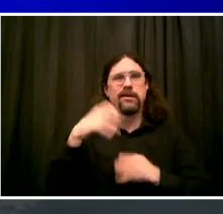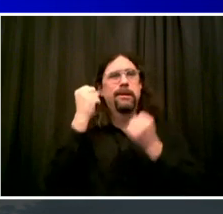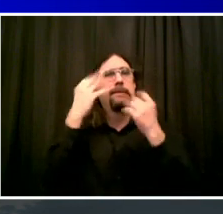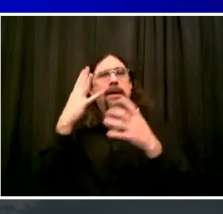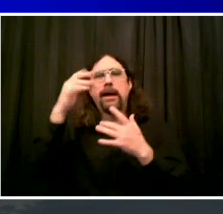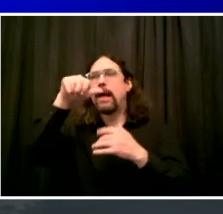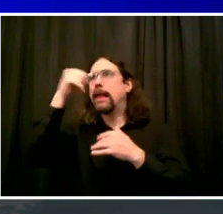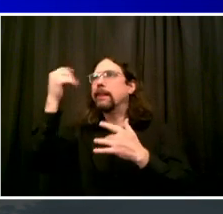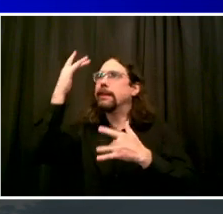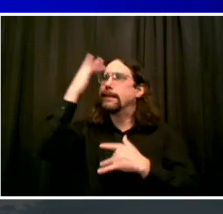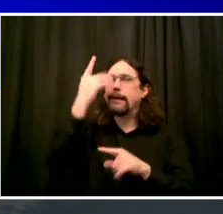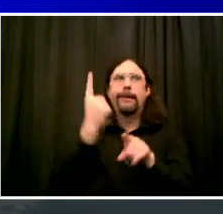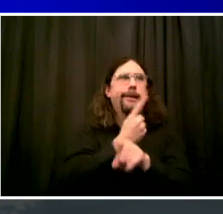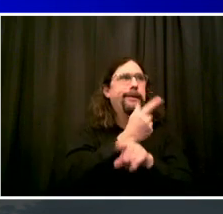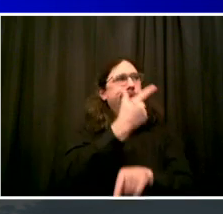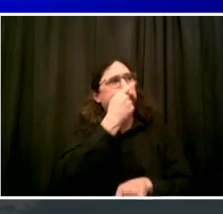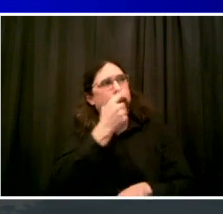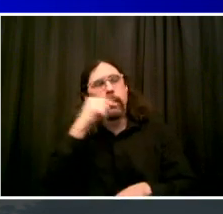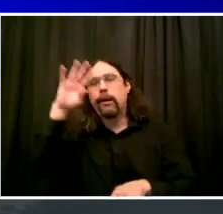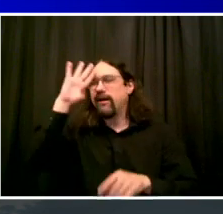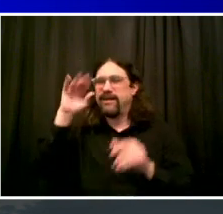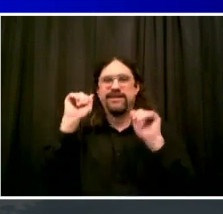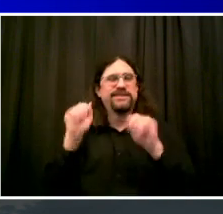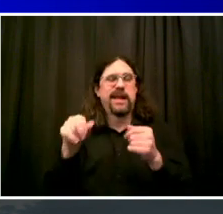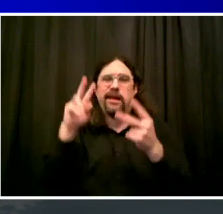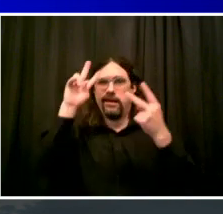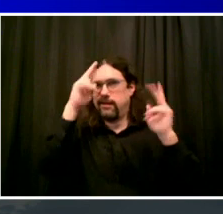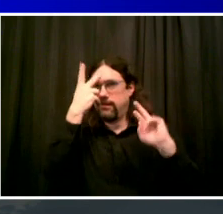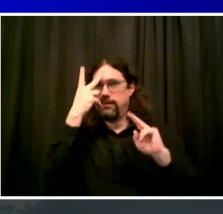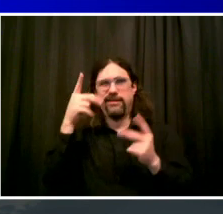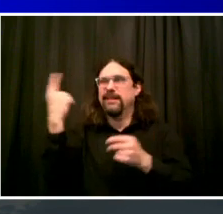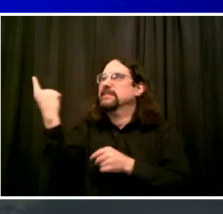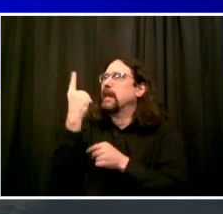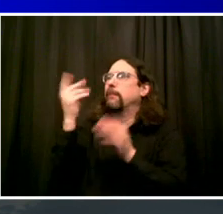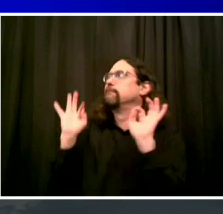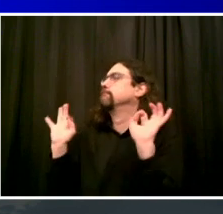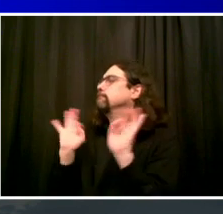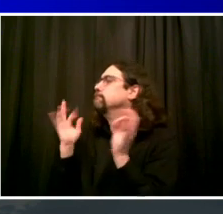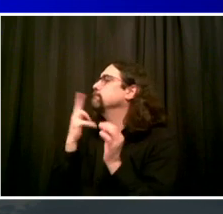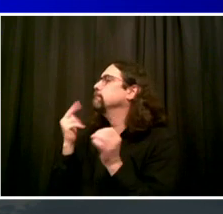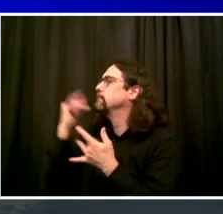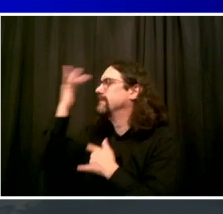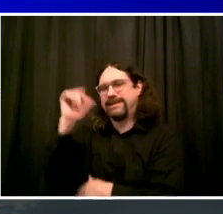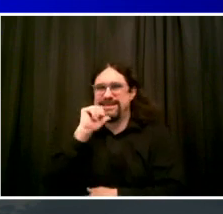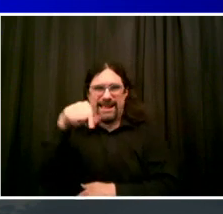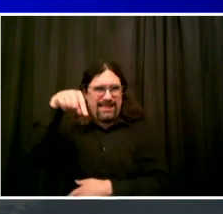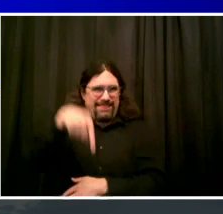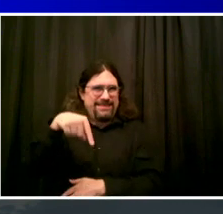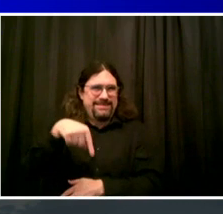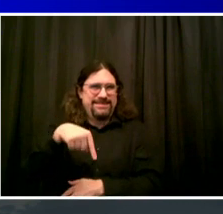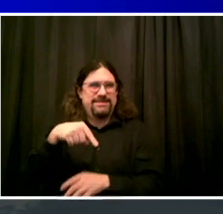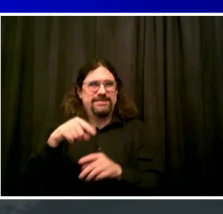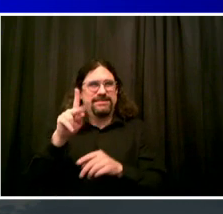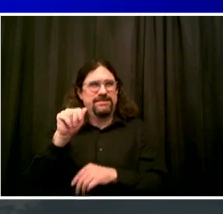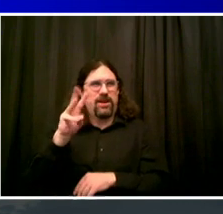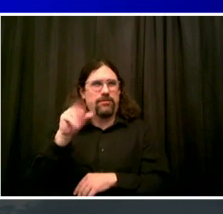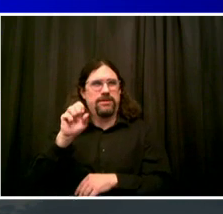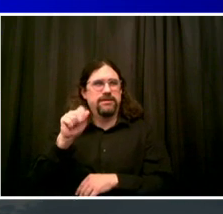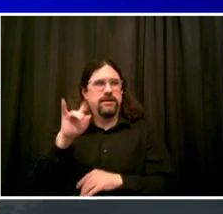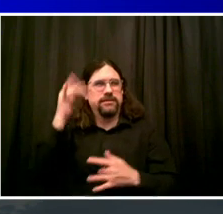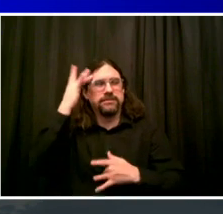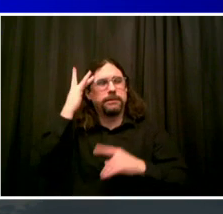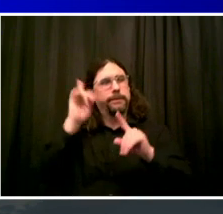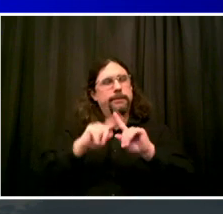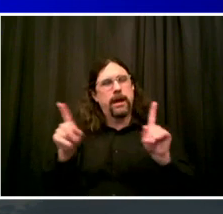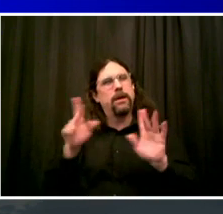Now, we've also been talking a lot in the last few days about something that every New Yorker cares about, which is helping folks who are